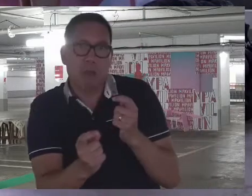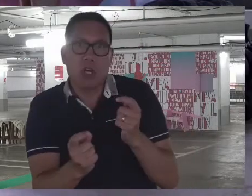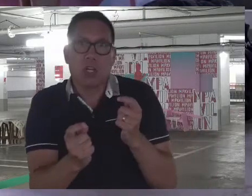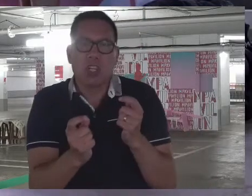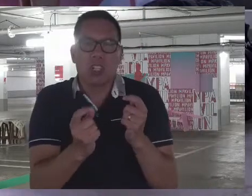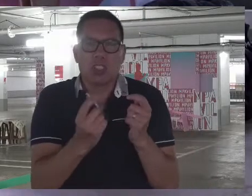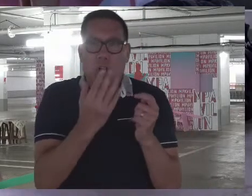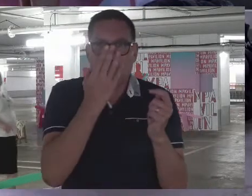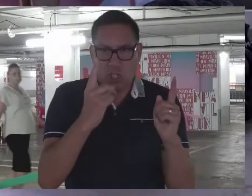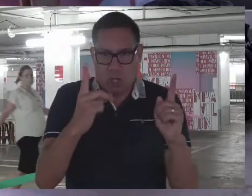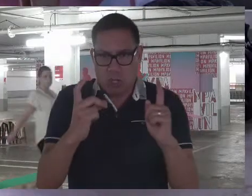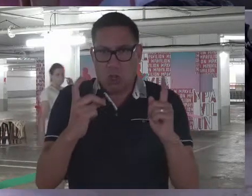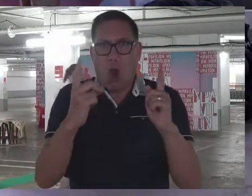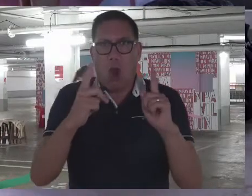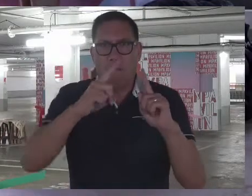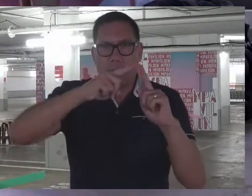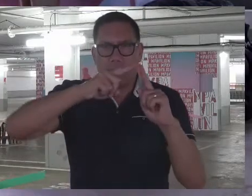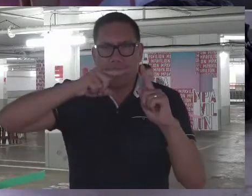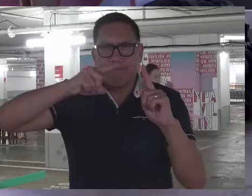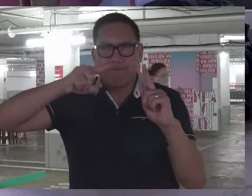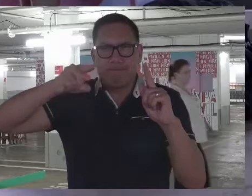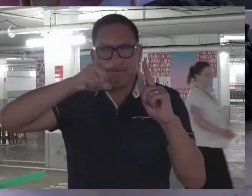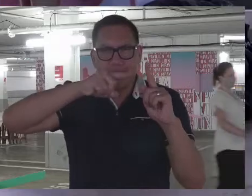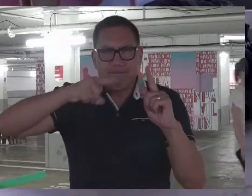representation of code. So,